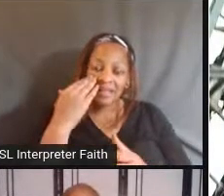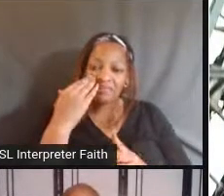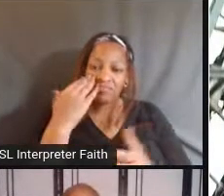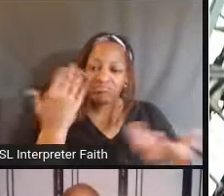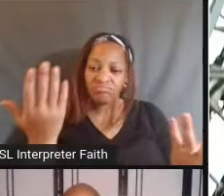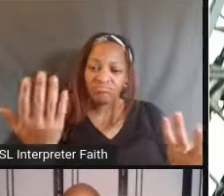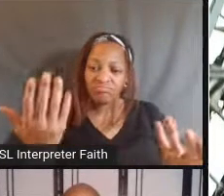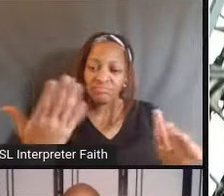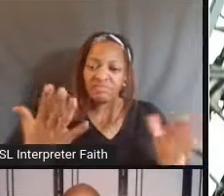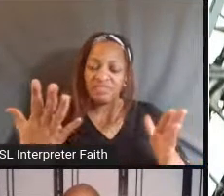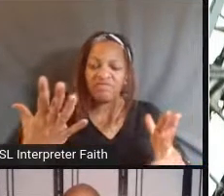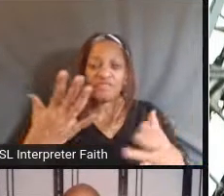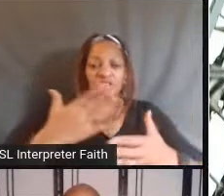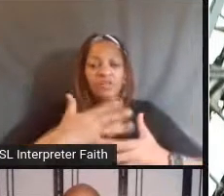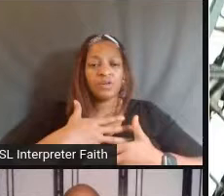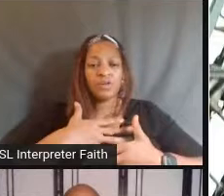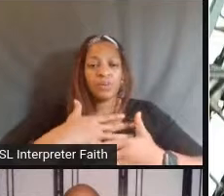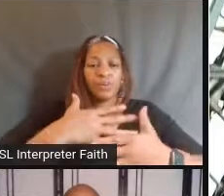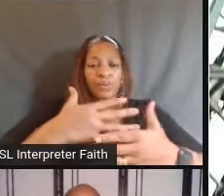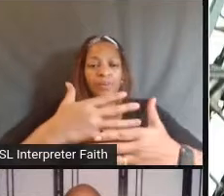breathe.